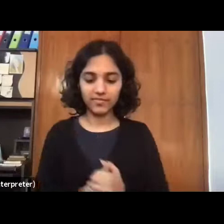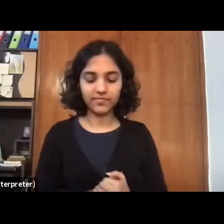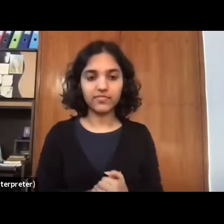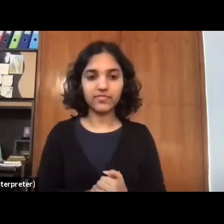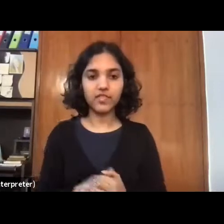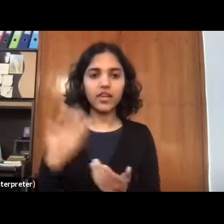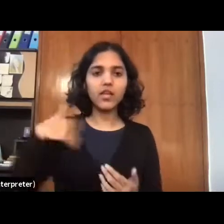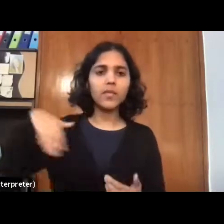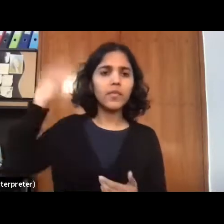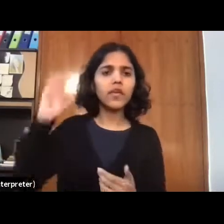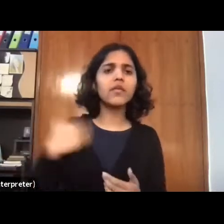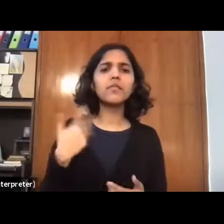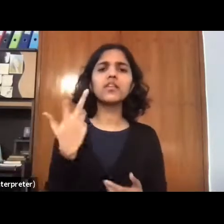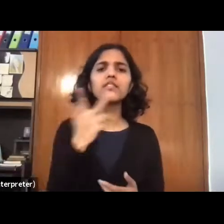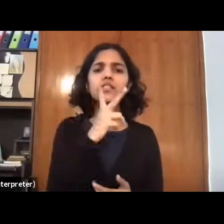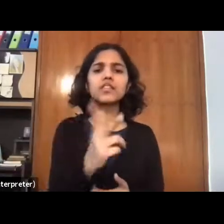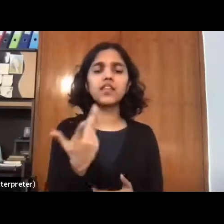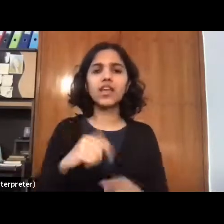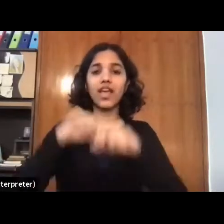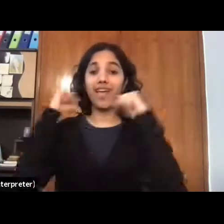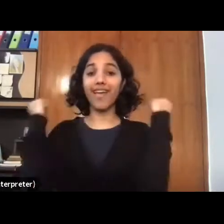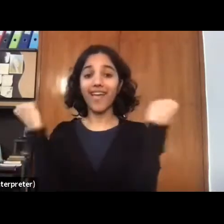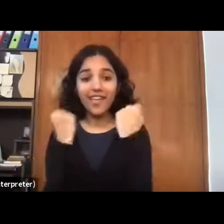Earlier, I was just referring to the efforts